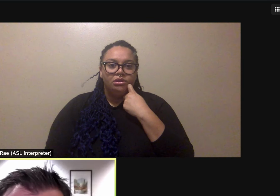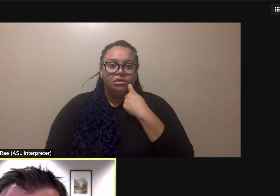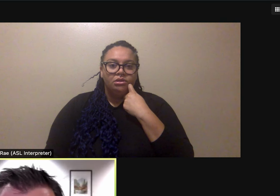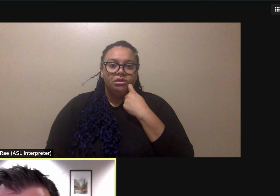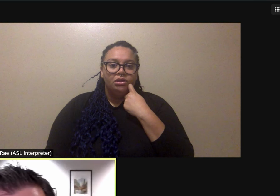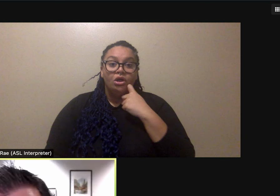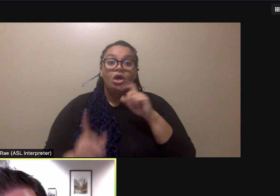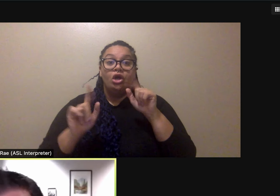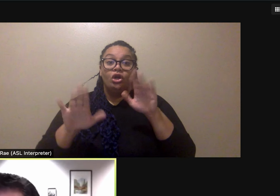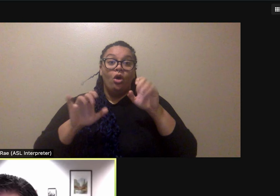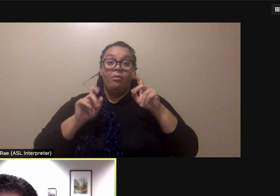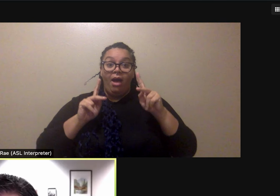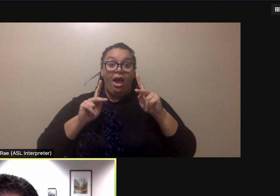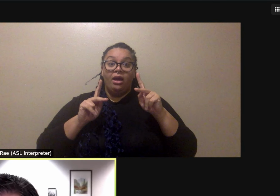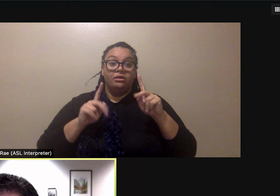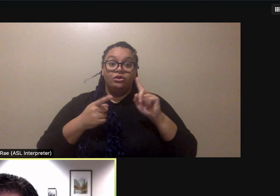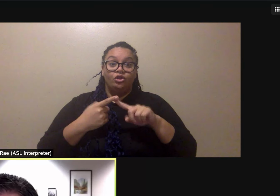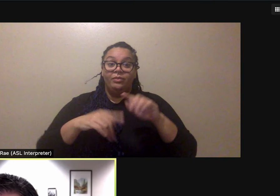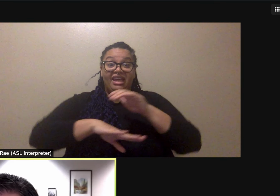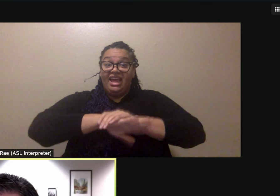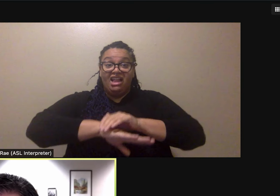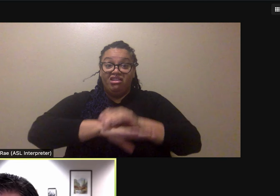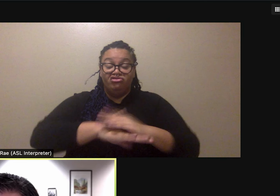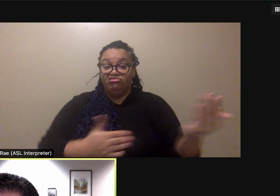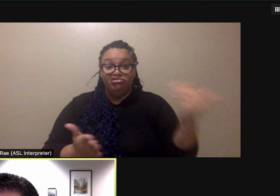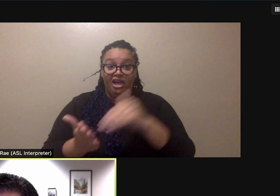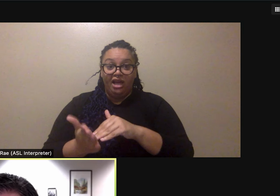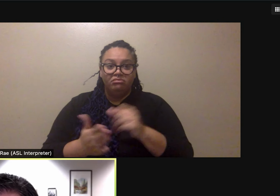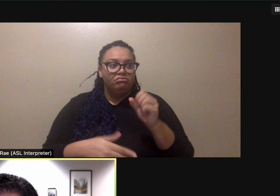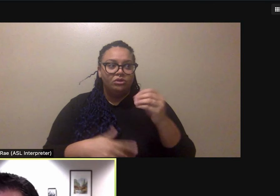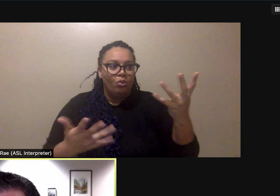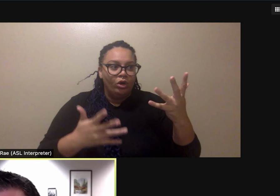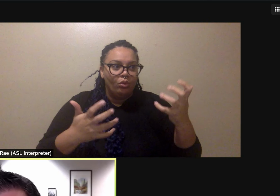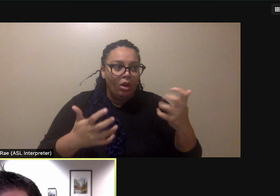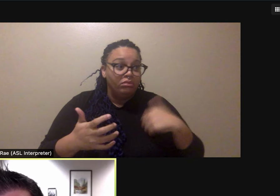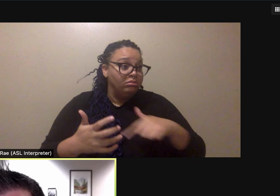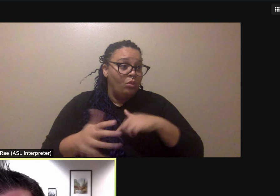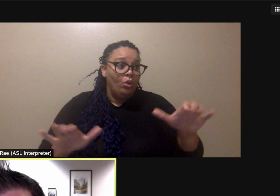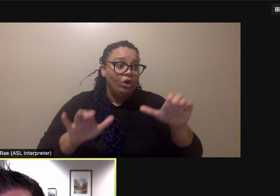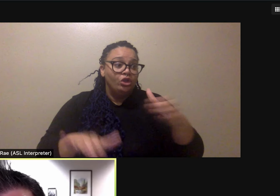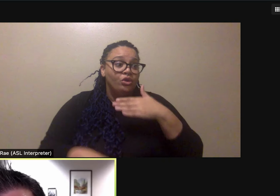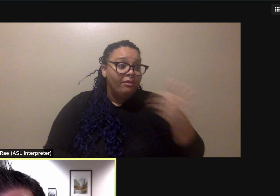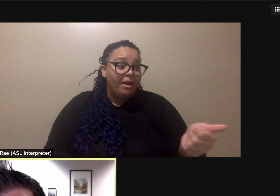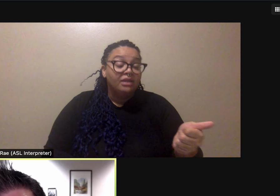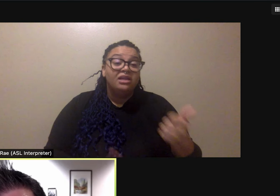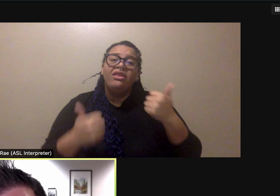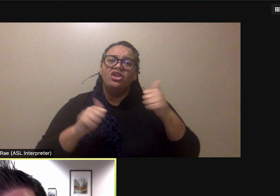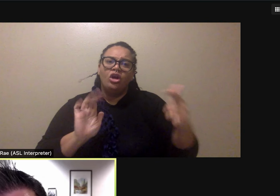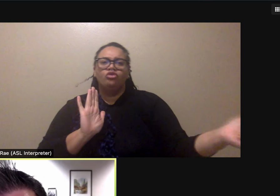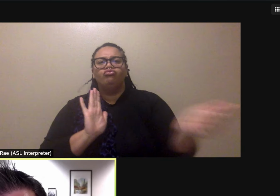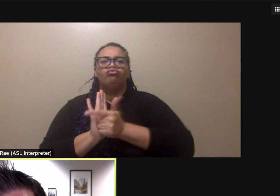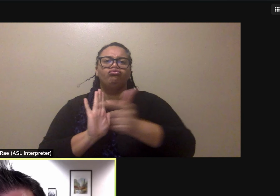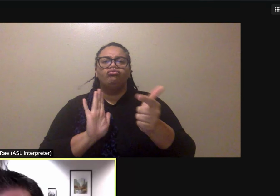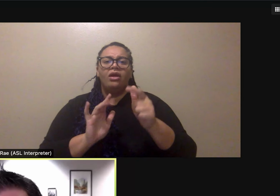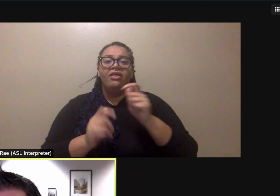go back to being British again. So what do you want? We're going to do the best we can here. And they did try to outlaw the slave